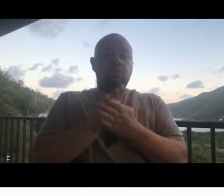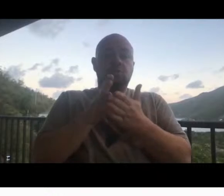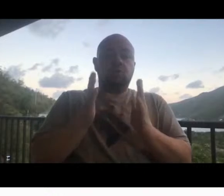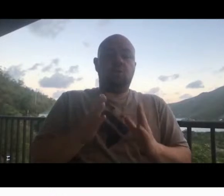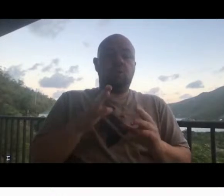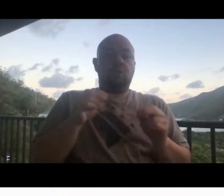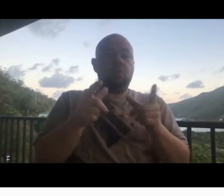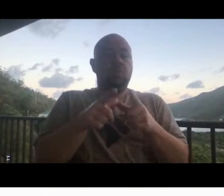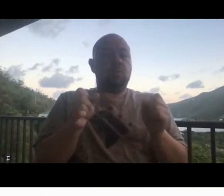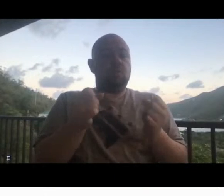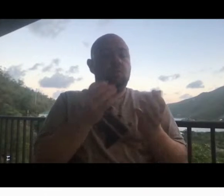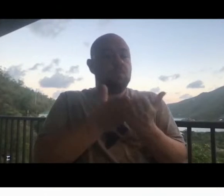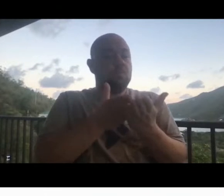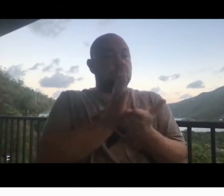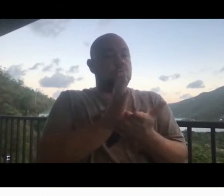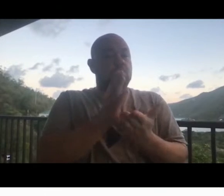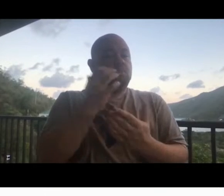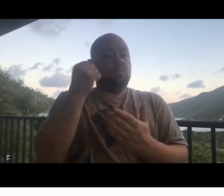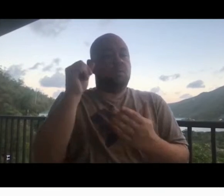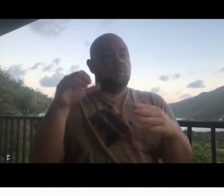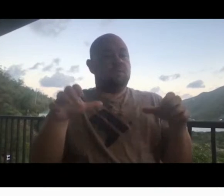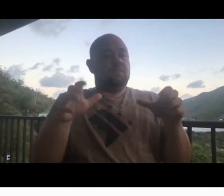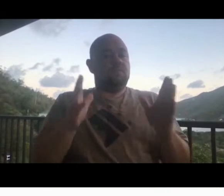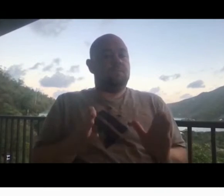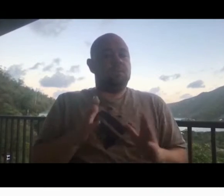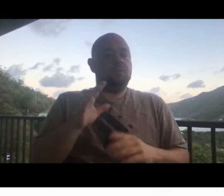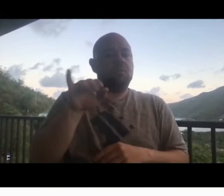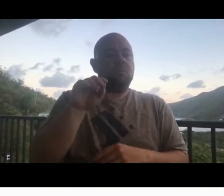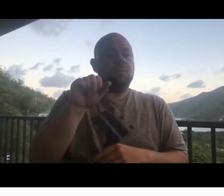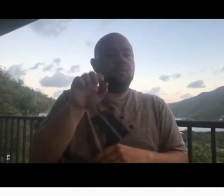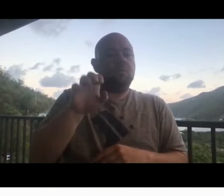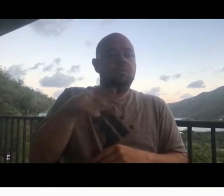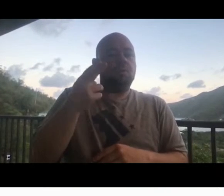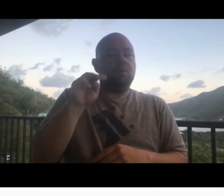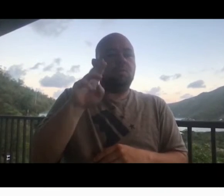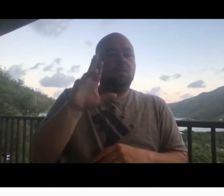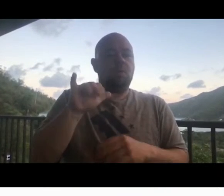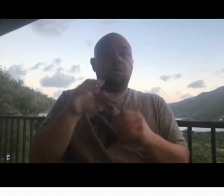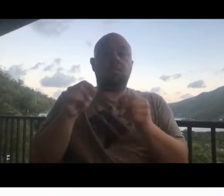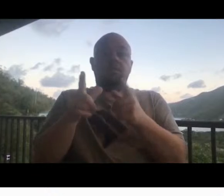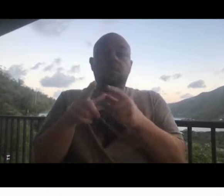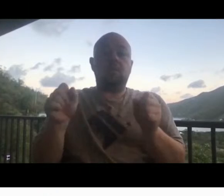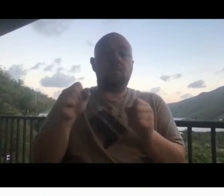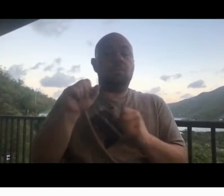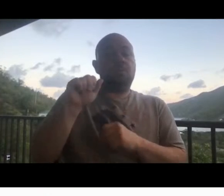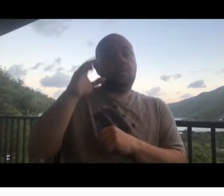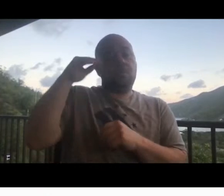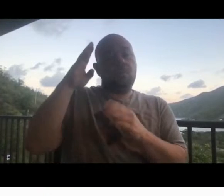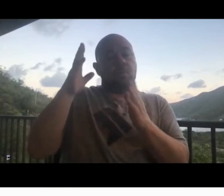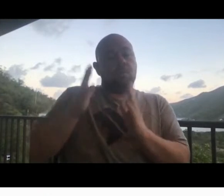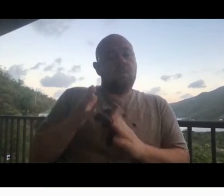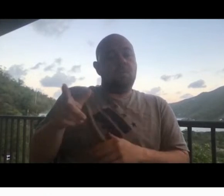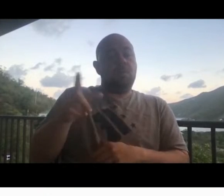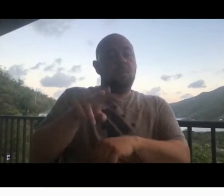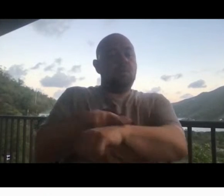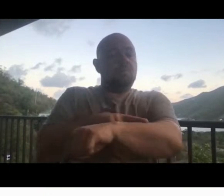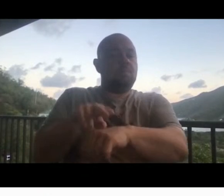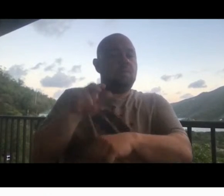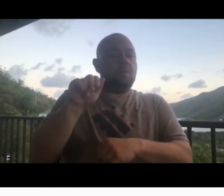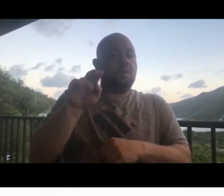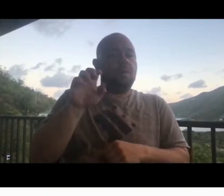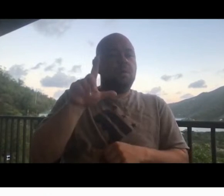deaf individuals, researchers, scholars, and activists. Joseph Murray, a linguistic